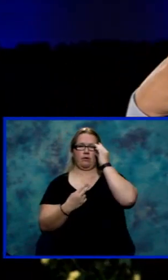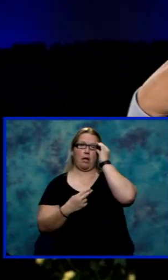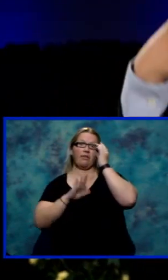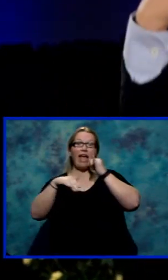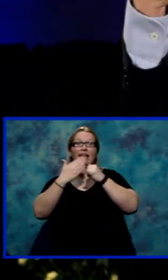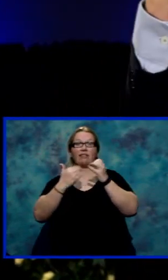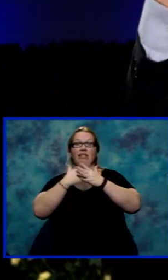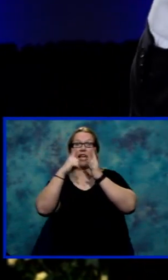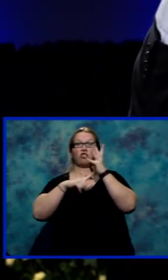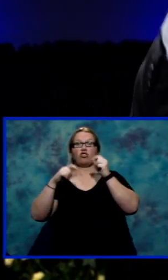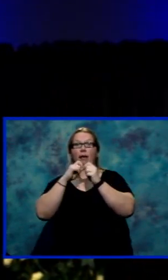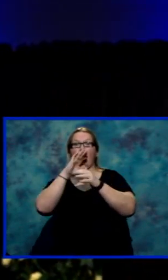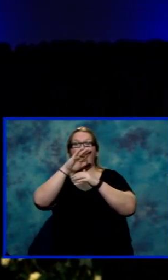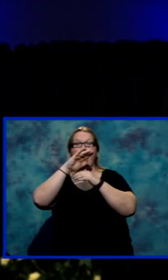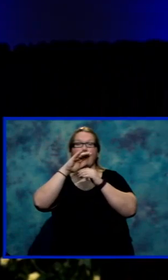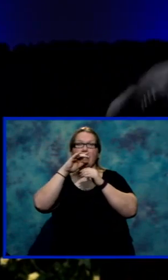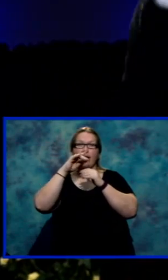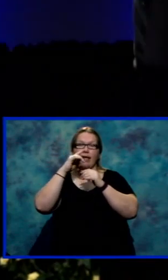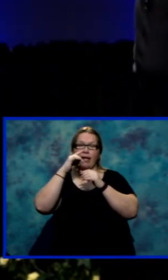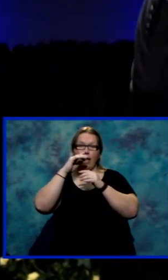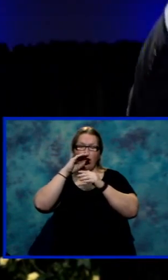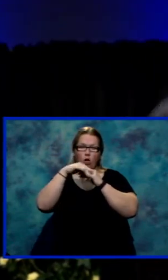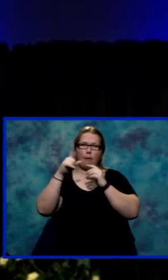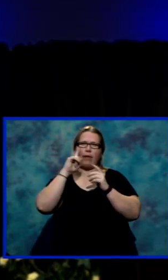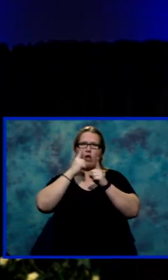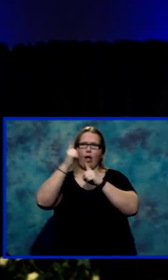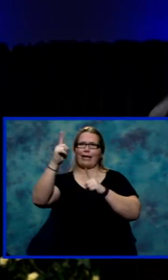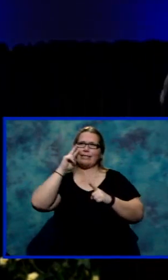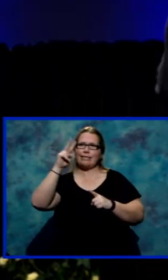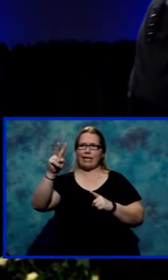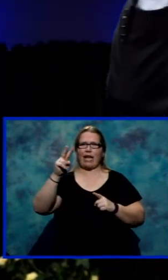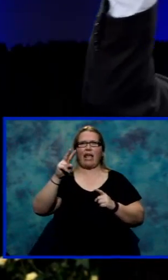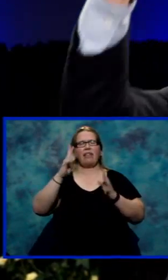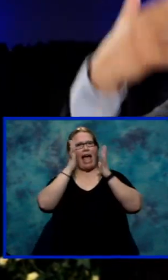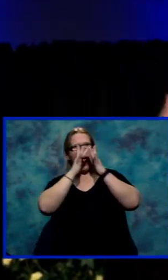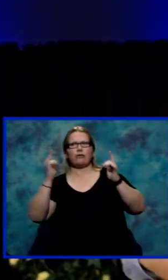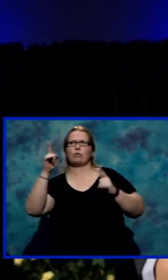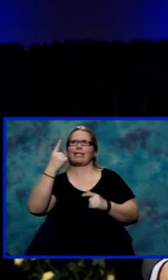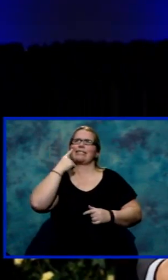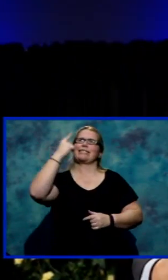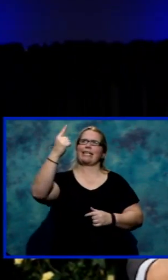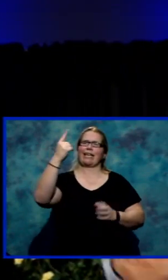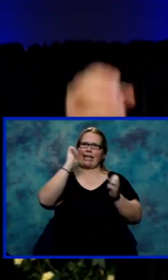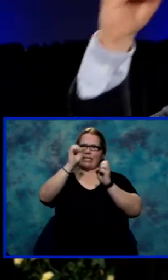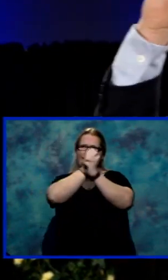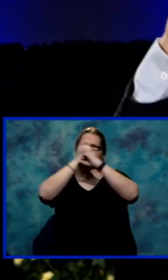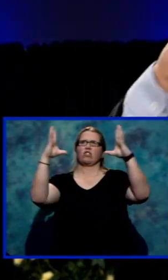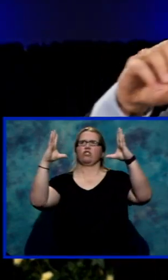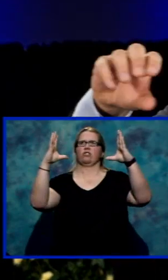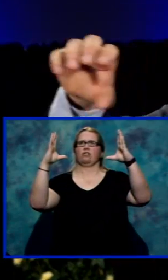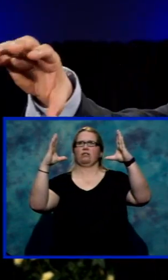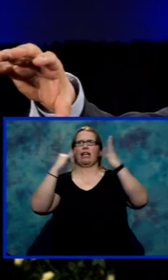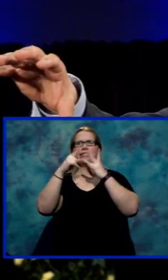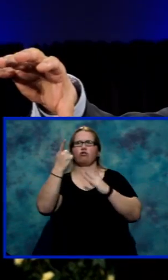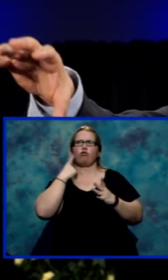Jacob had about the God that he had seen and the angels going up and down the ladder that he had seen in vision, as he